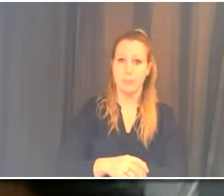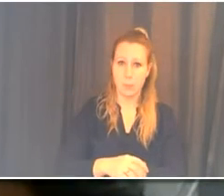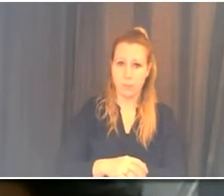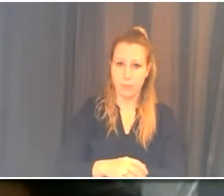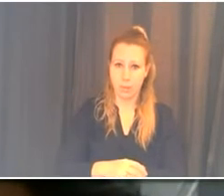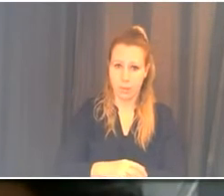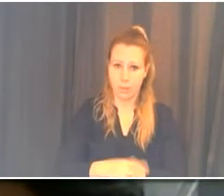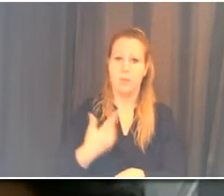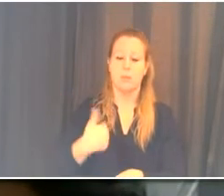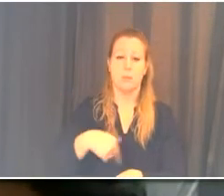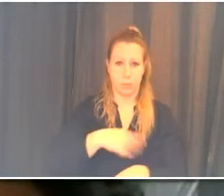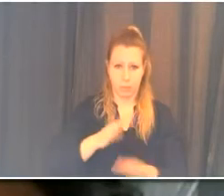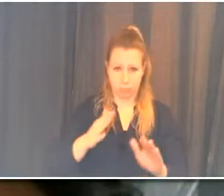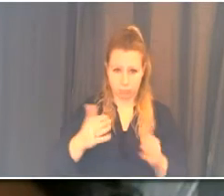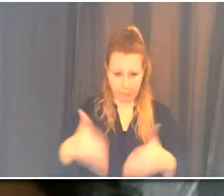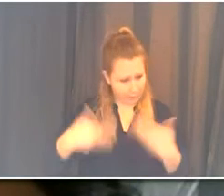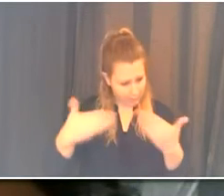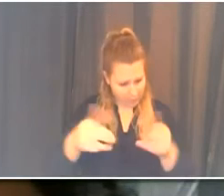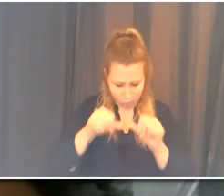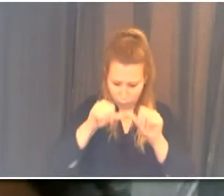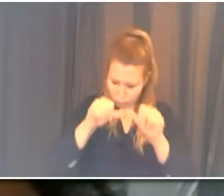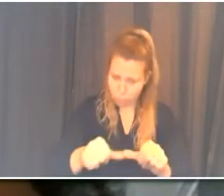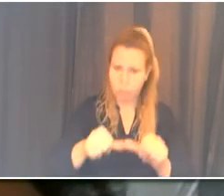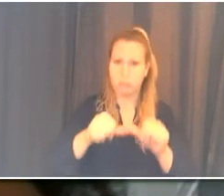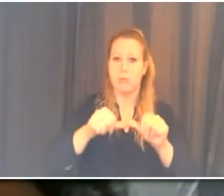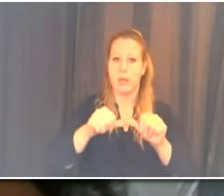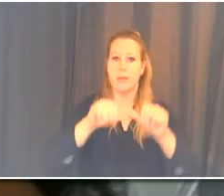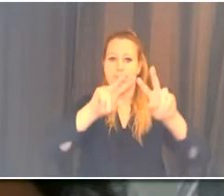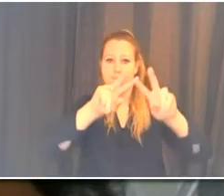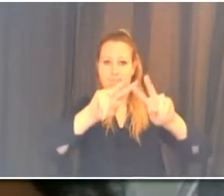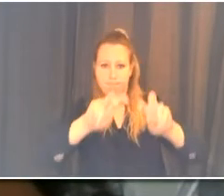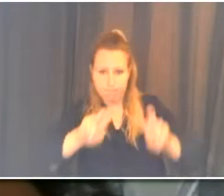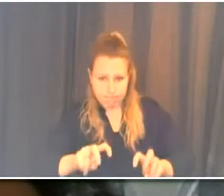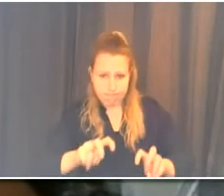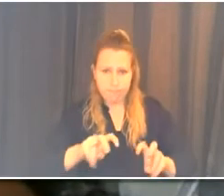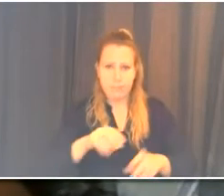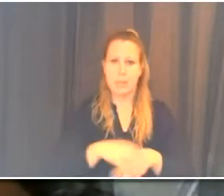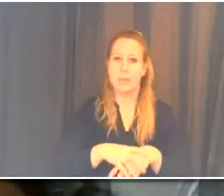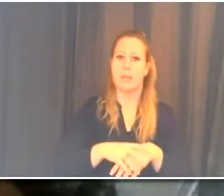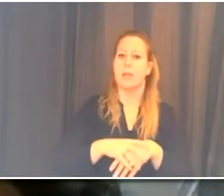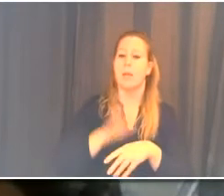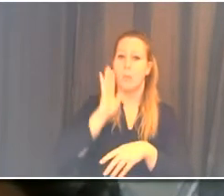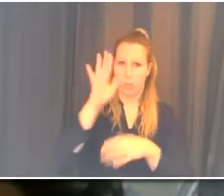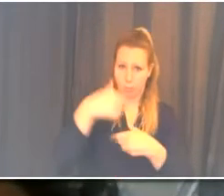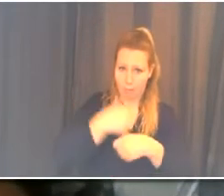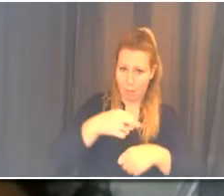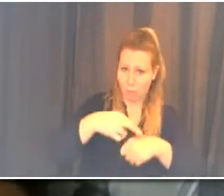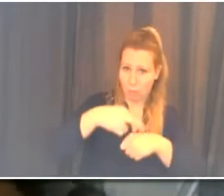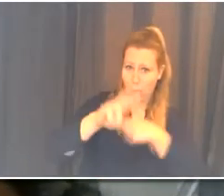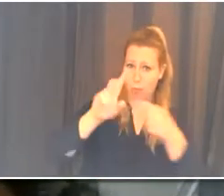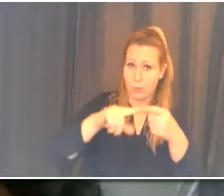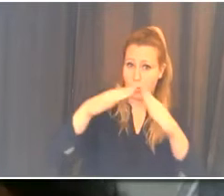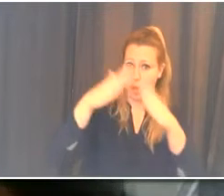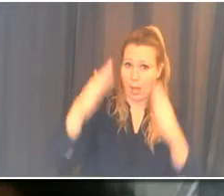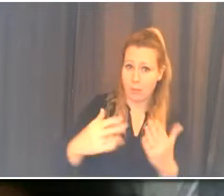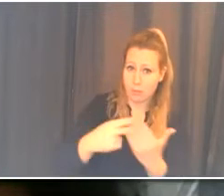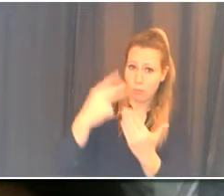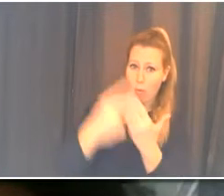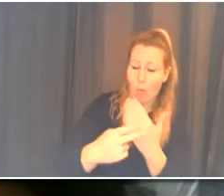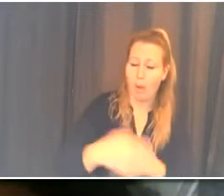needs that arise for clients during this time and Dove Dove funding supports all of this